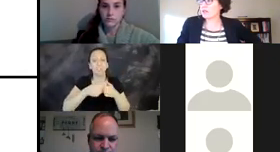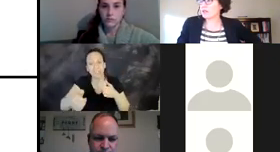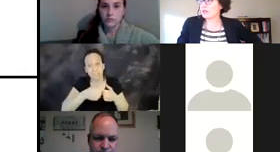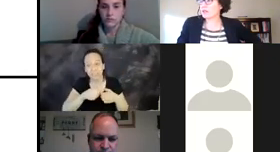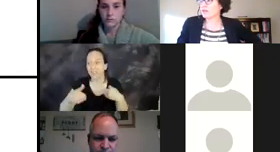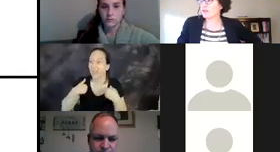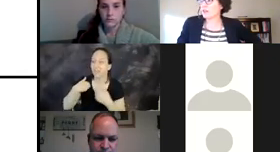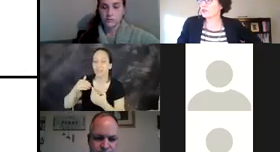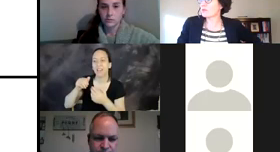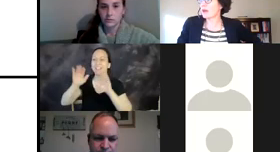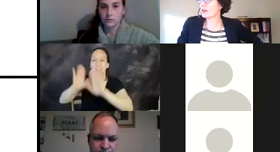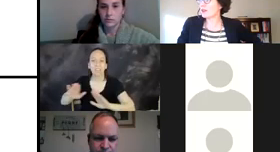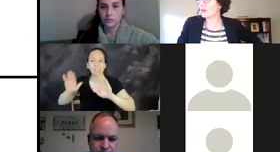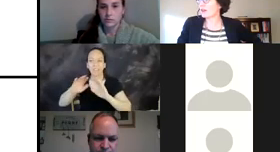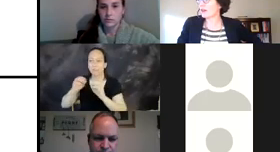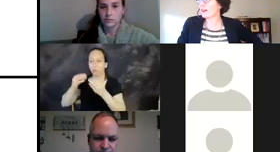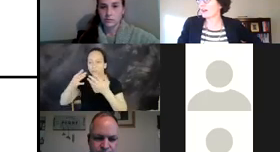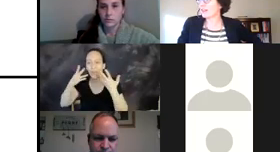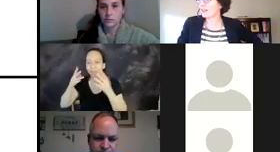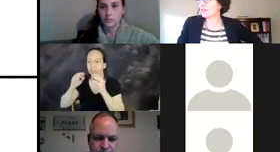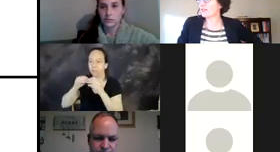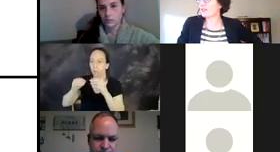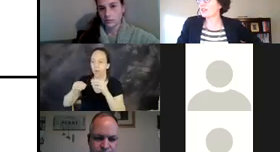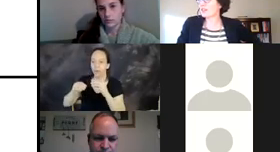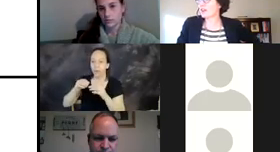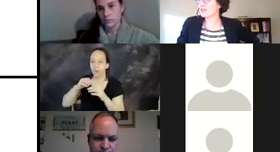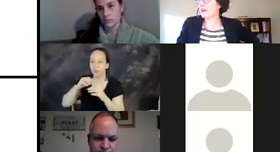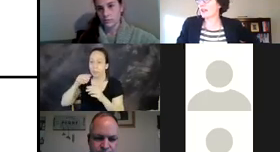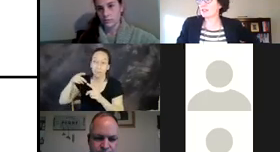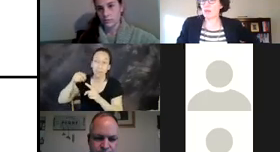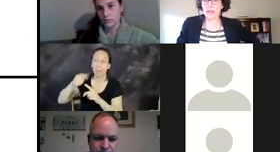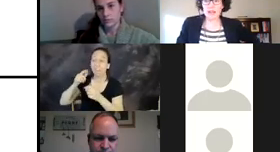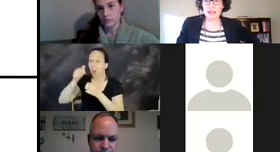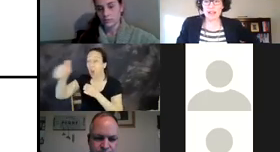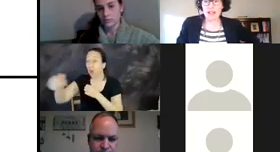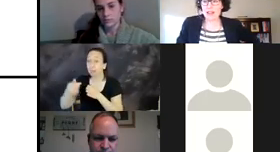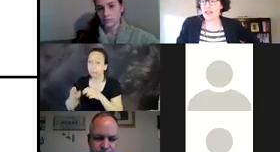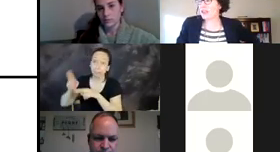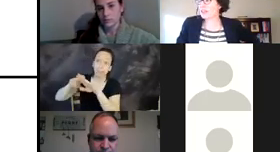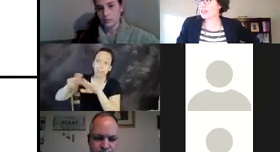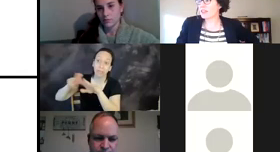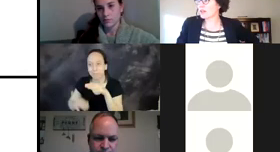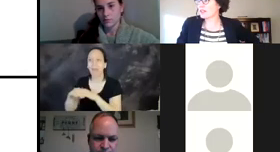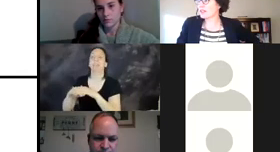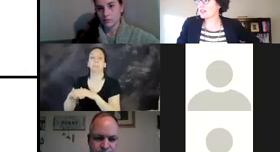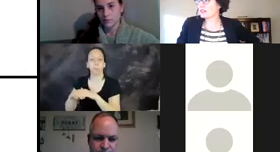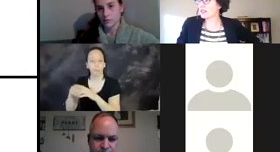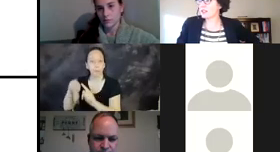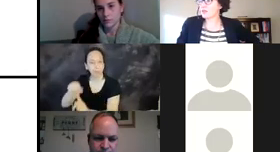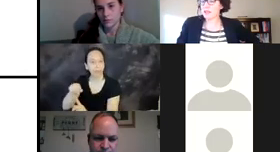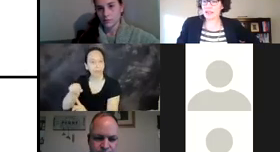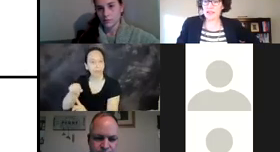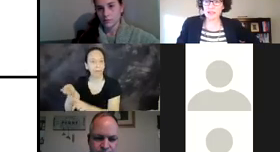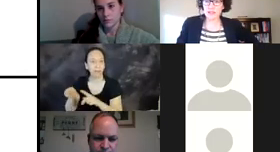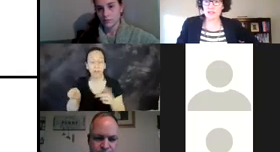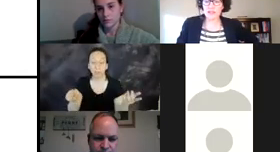of making fares better. We have lots of thoughts about that topic. Anthony, do you want to take a